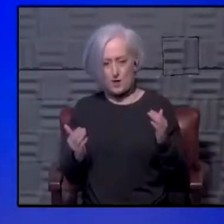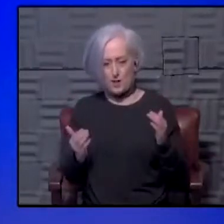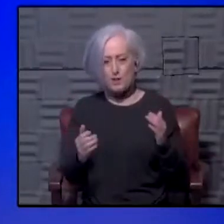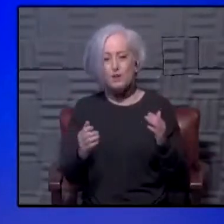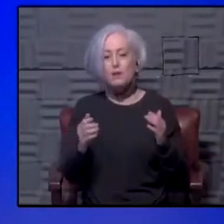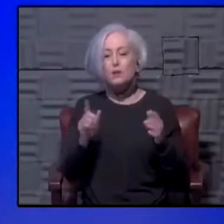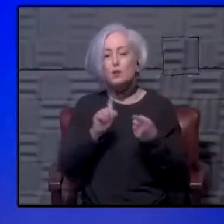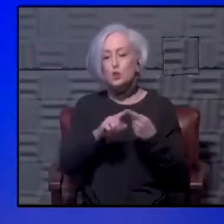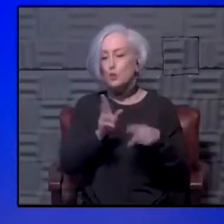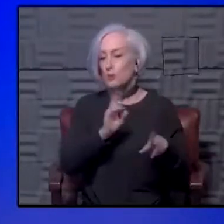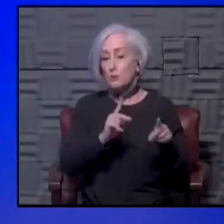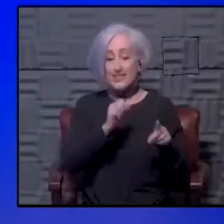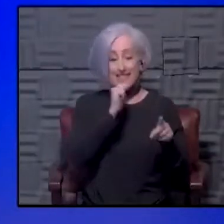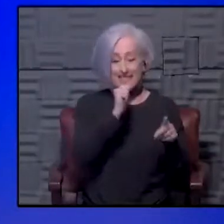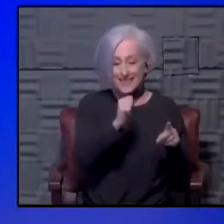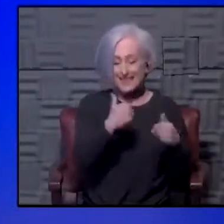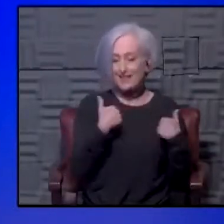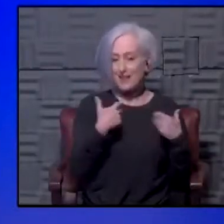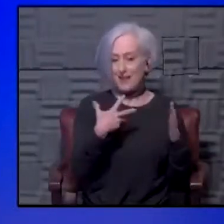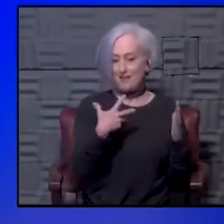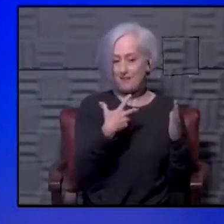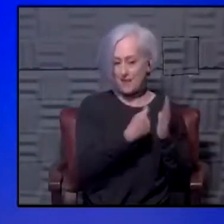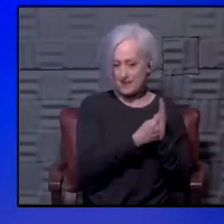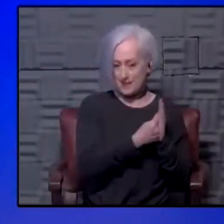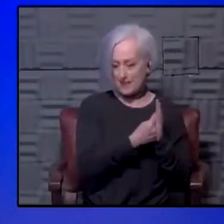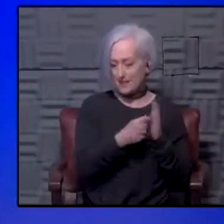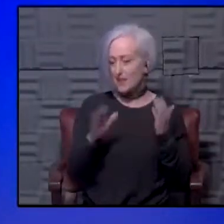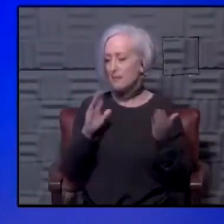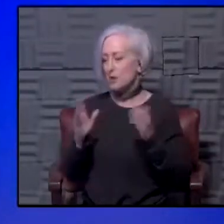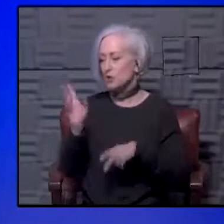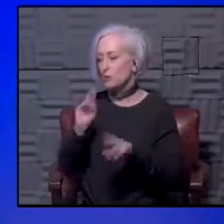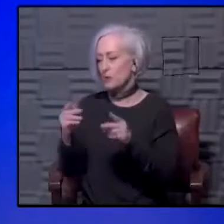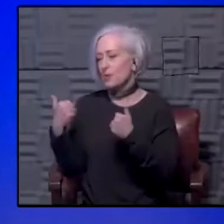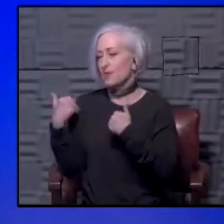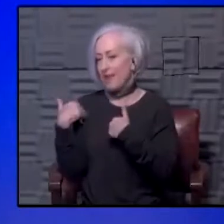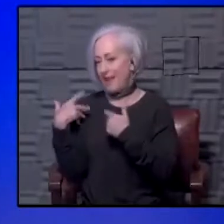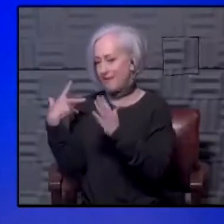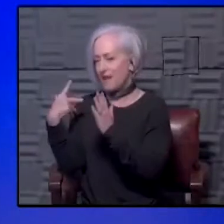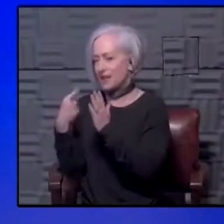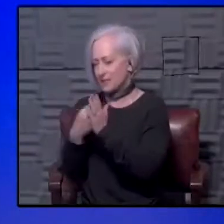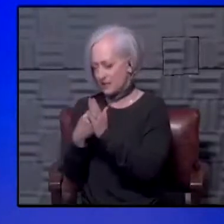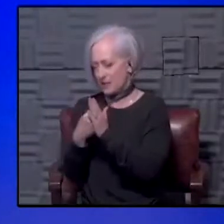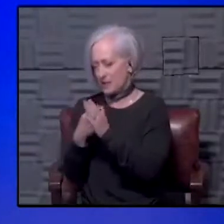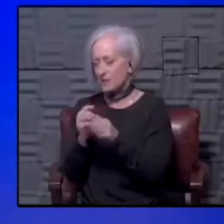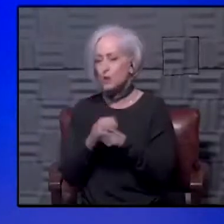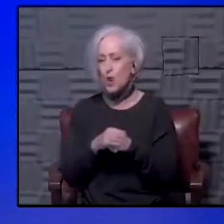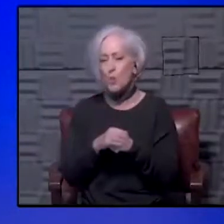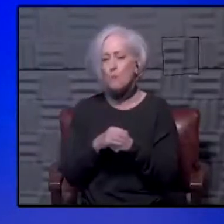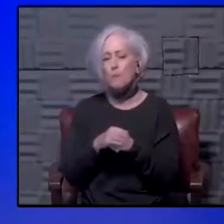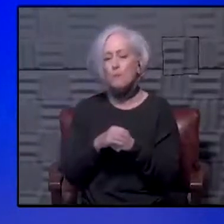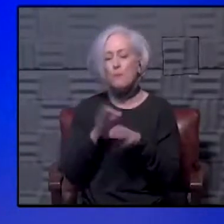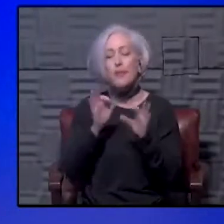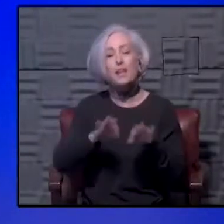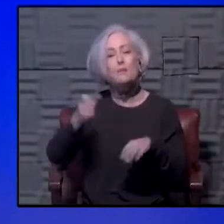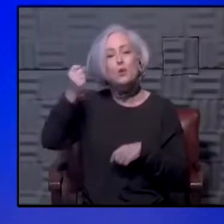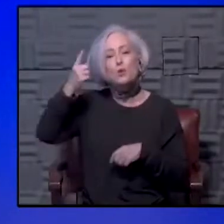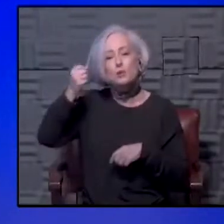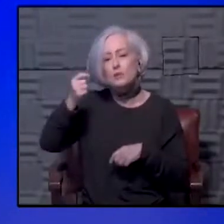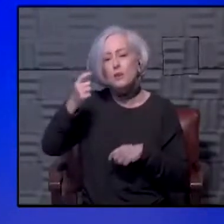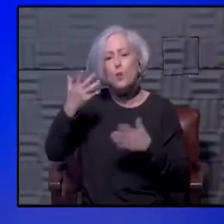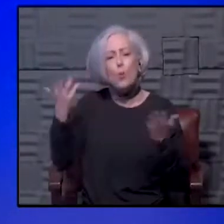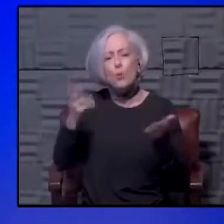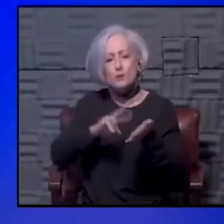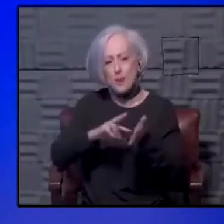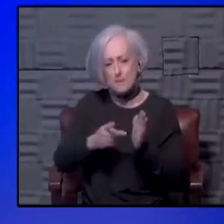get the vaccine compared with those who did get the vaccine. So I think we really do have to understand what does that efficacy